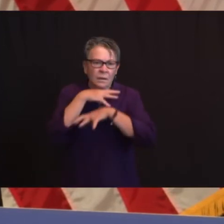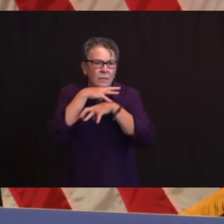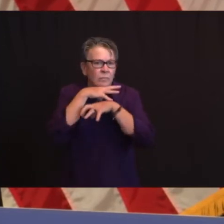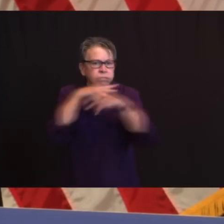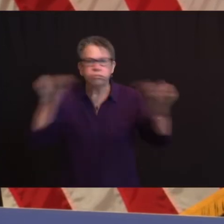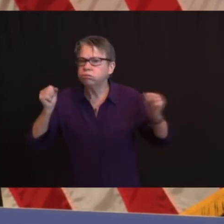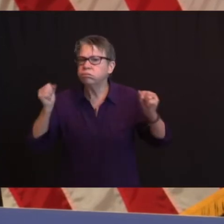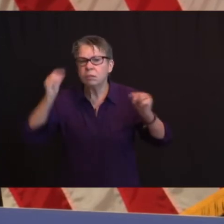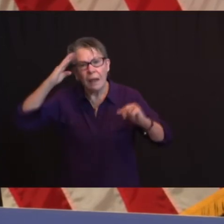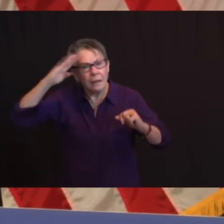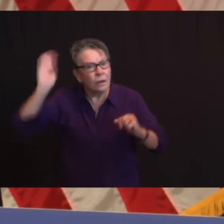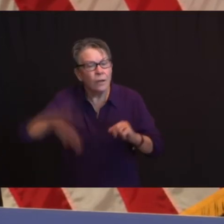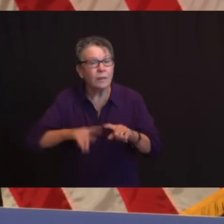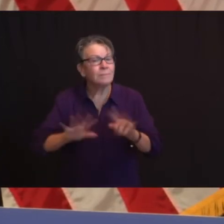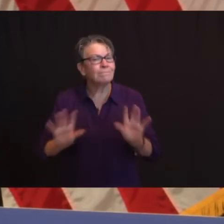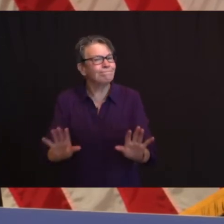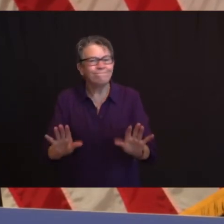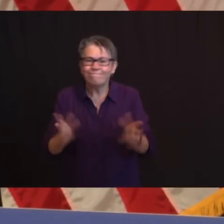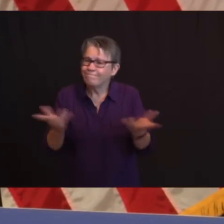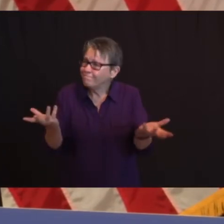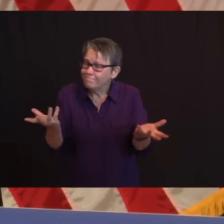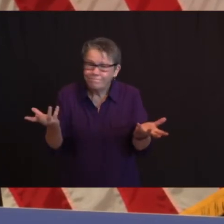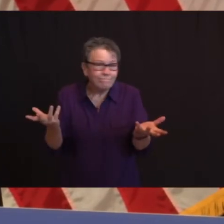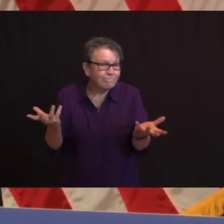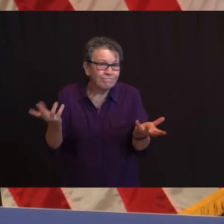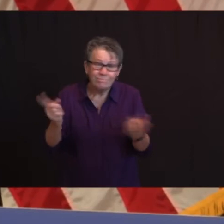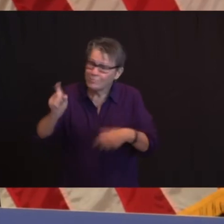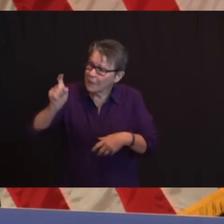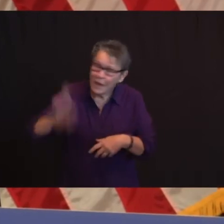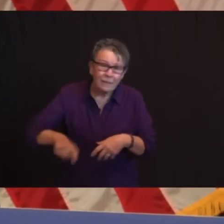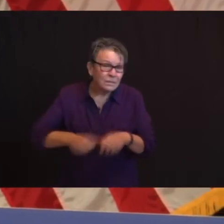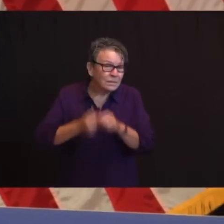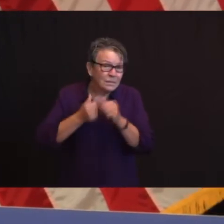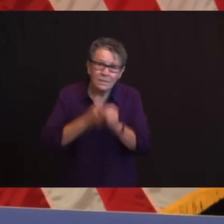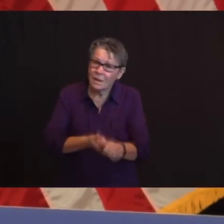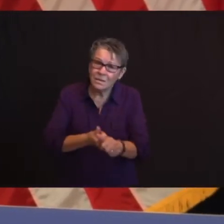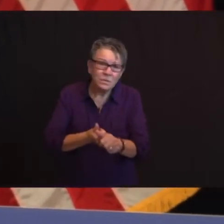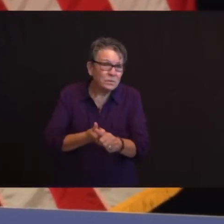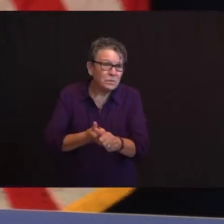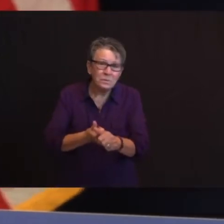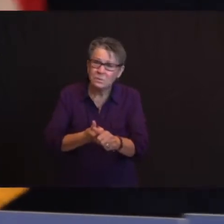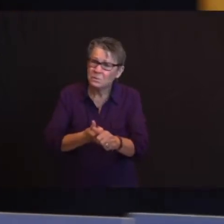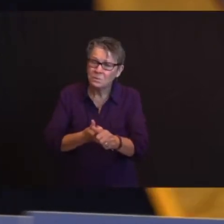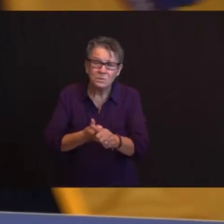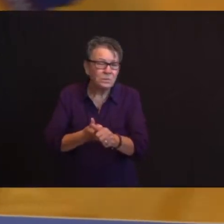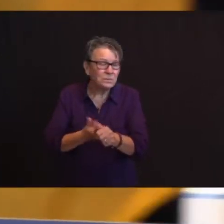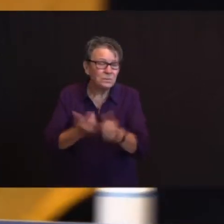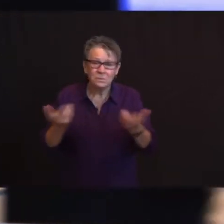about taking the direct actions to protect others. Tina, thank you. Judy, hospitalizations